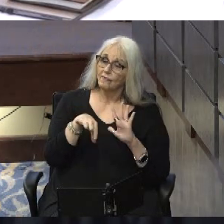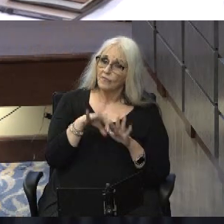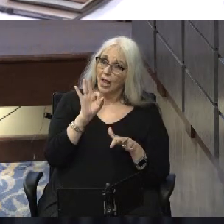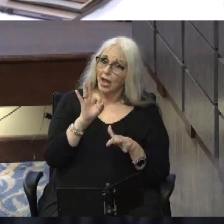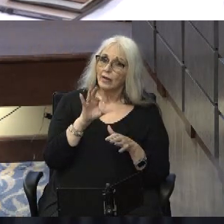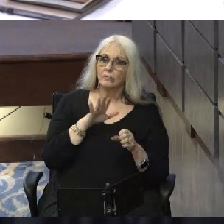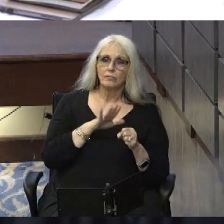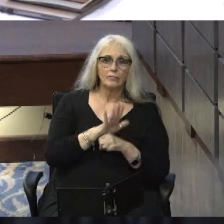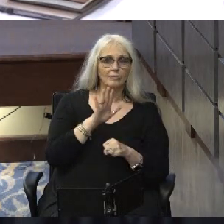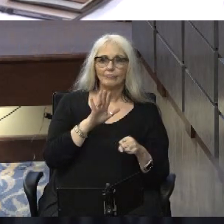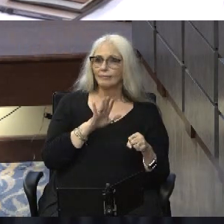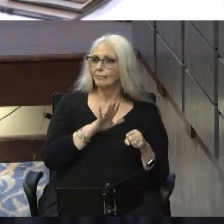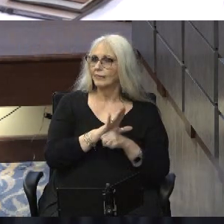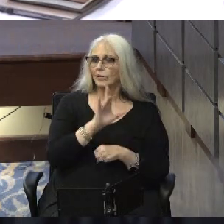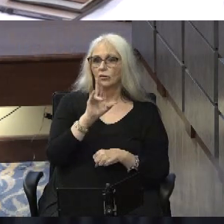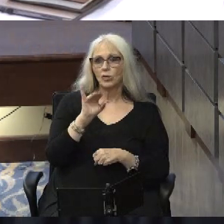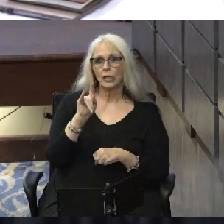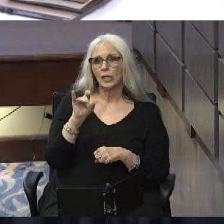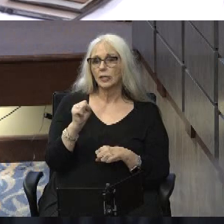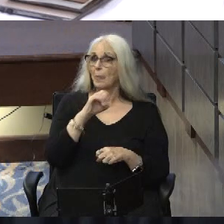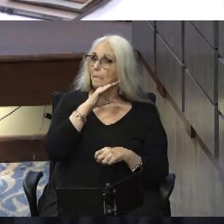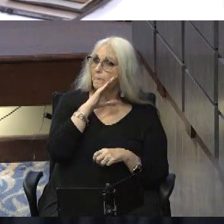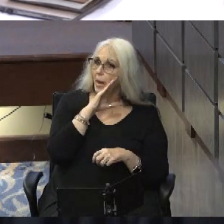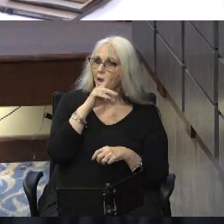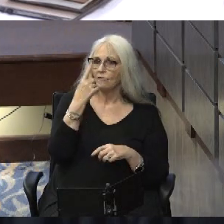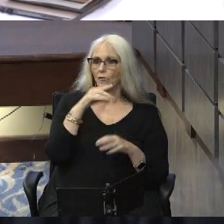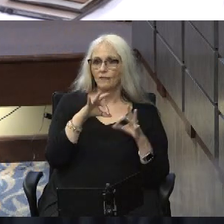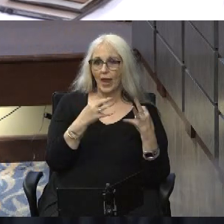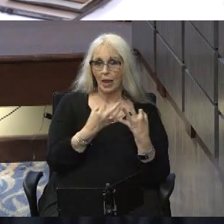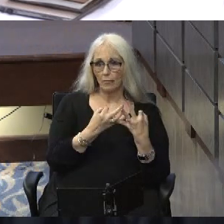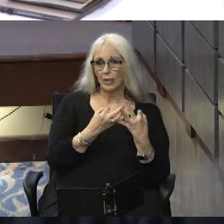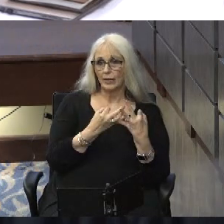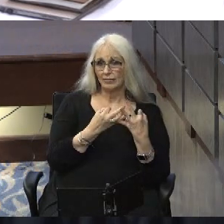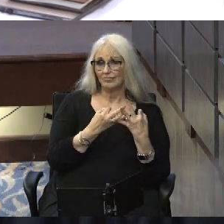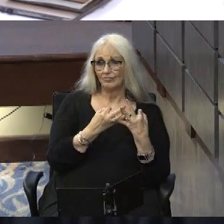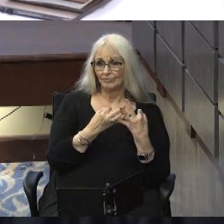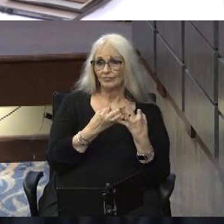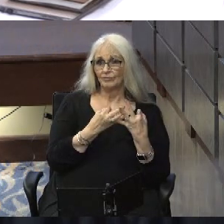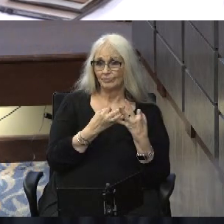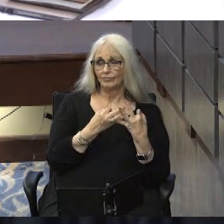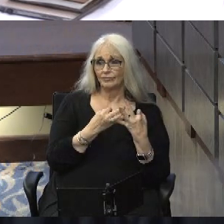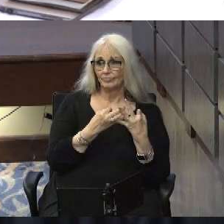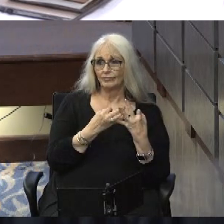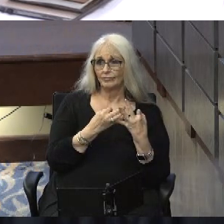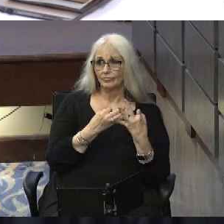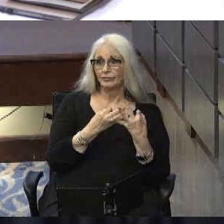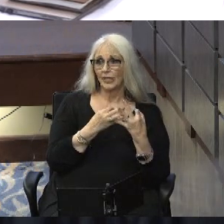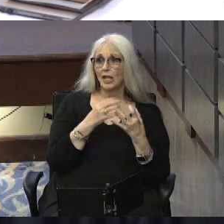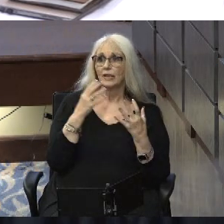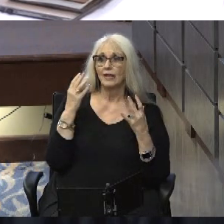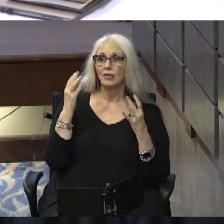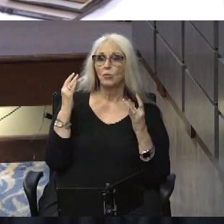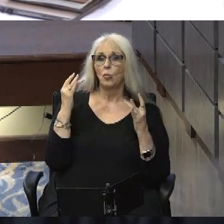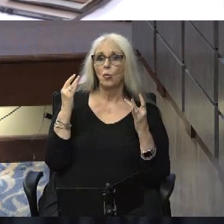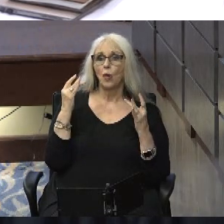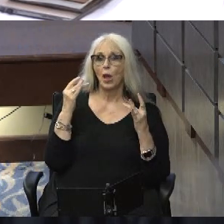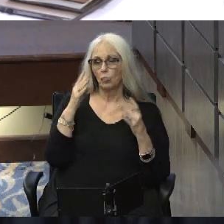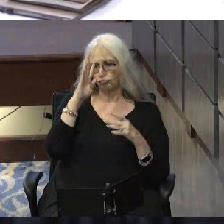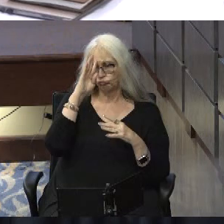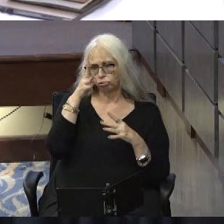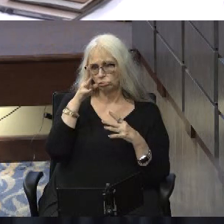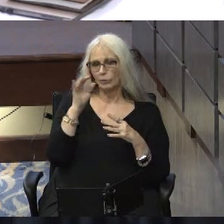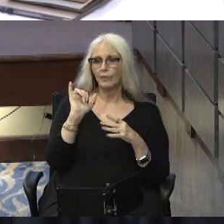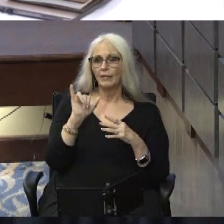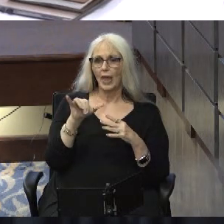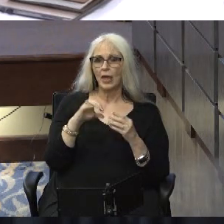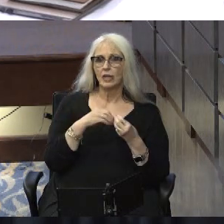enough units or beds for families in general for, you know, an entire period. So that's how we came up with that number. So yes, that's